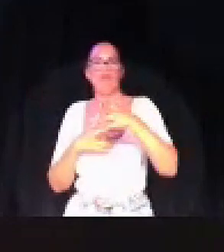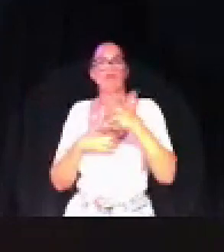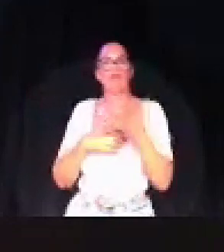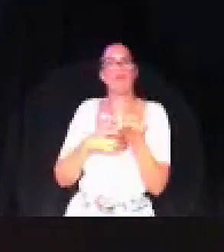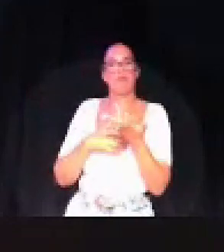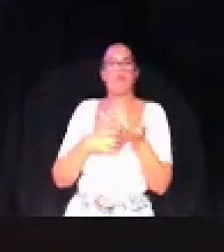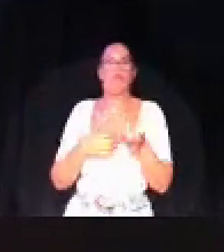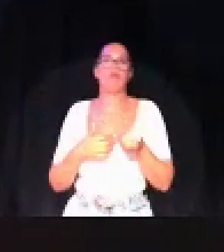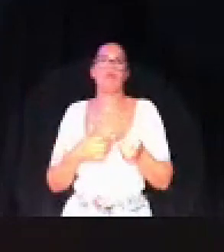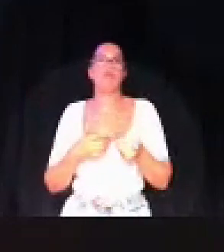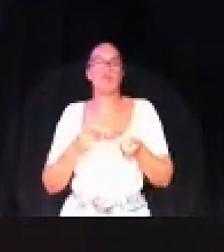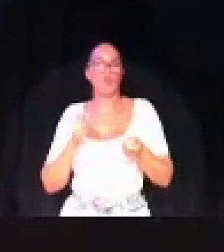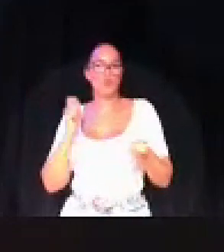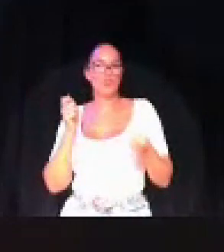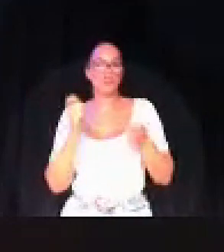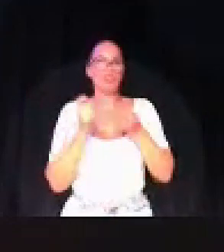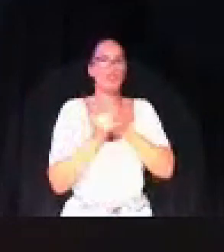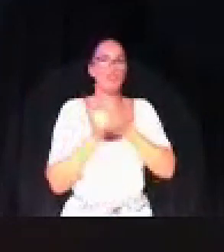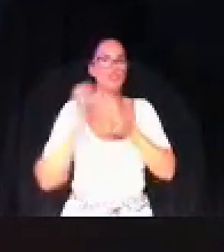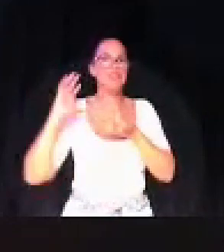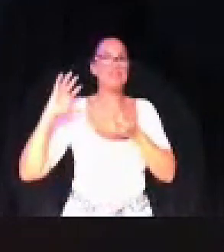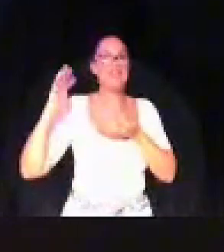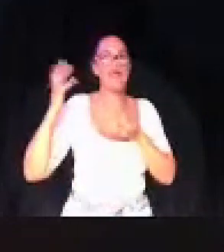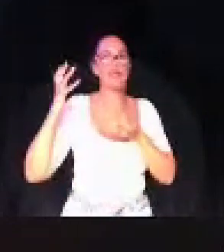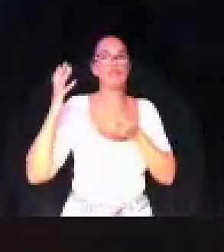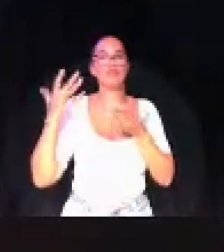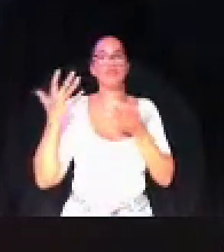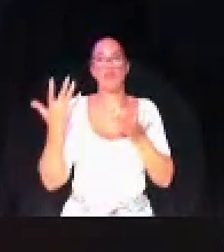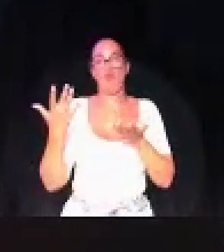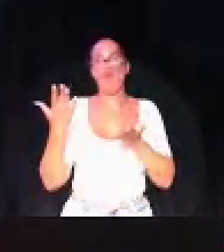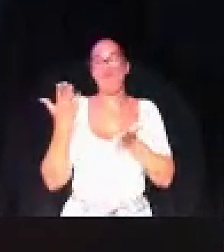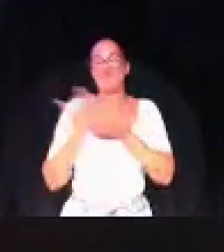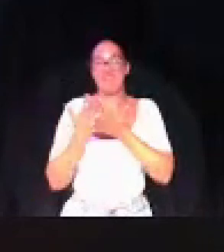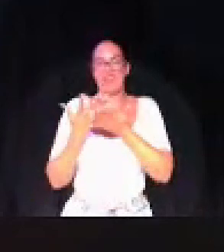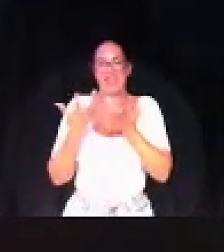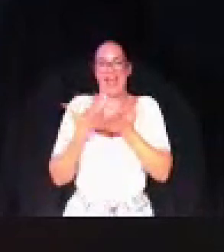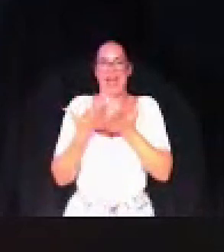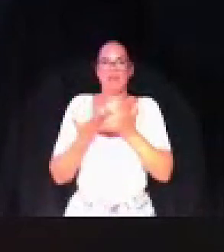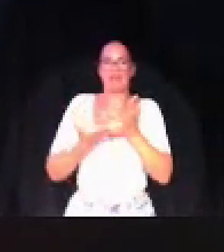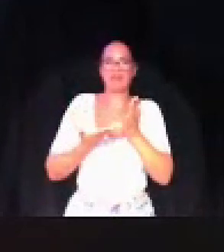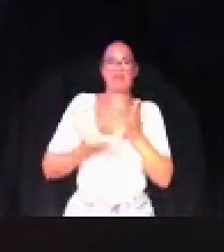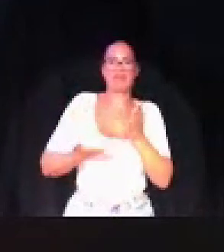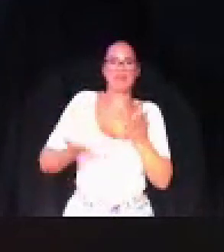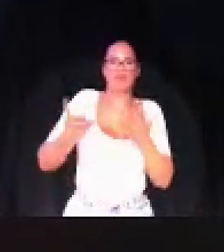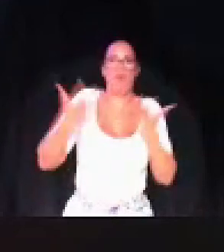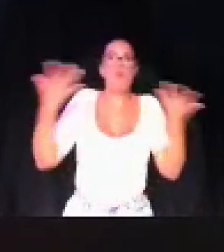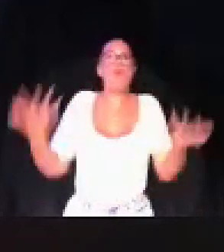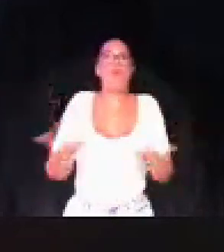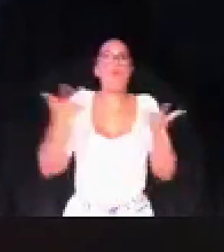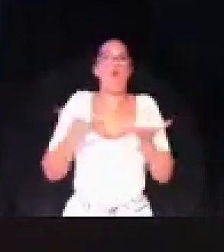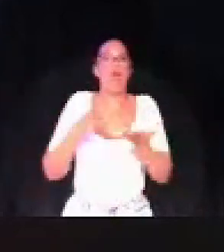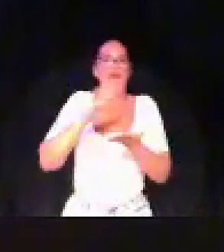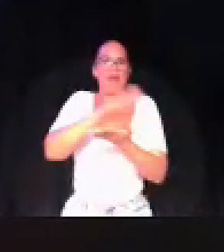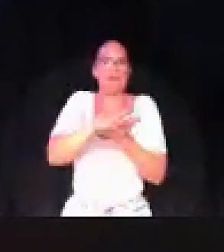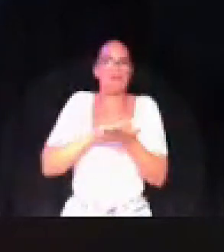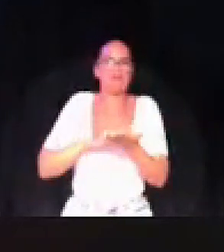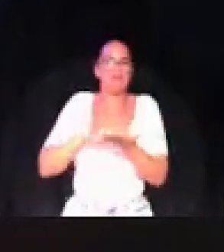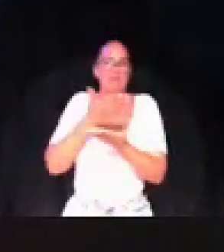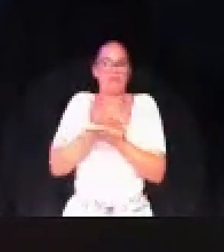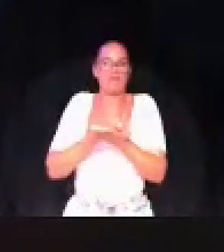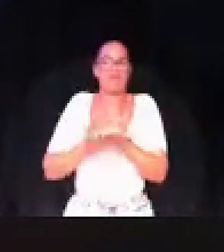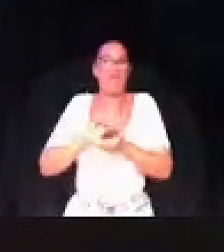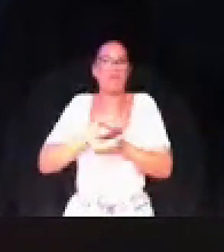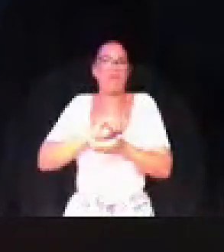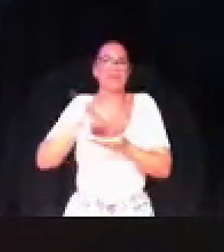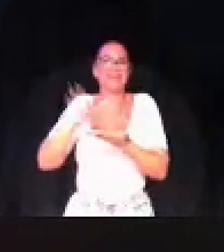it's just in how the sensors are applied, I suppose. Like they're very, I think, at least I don't know, they're very